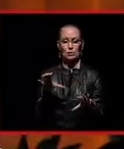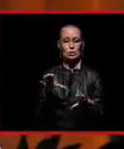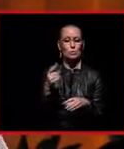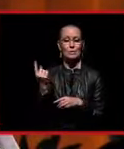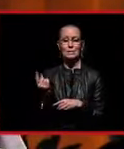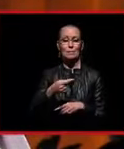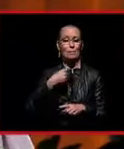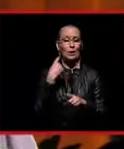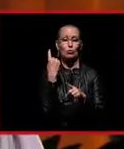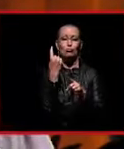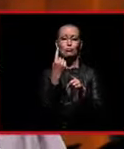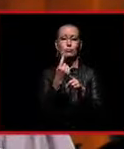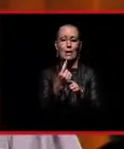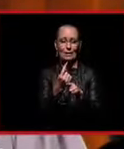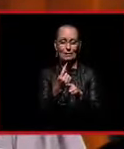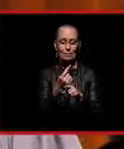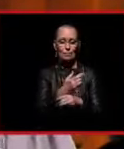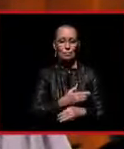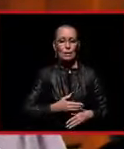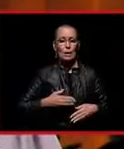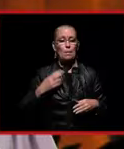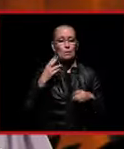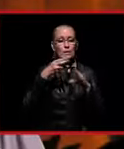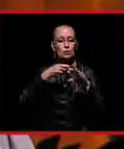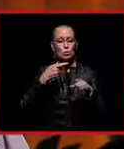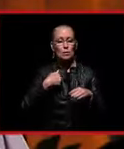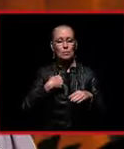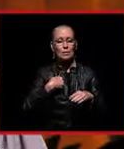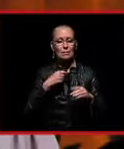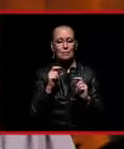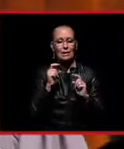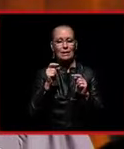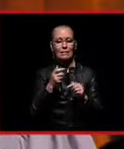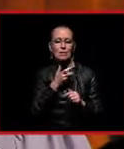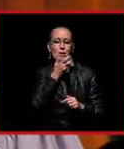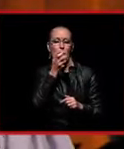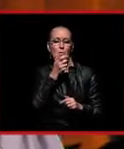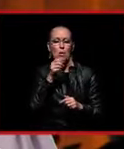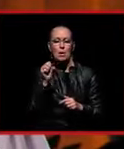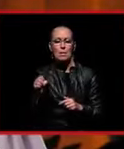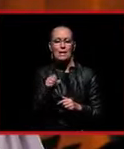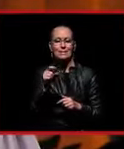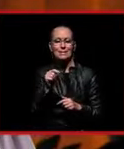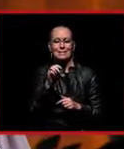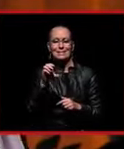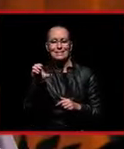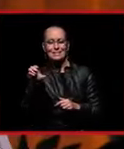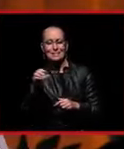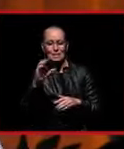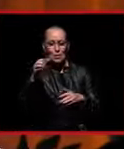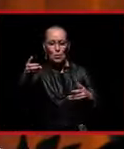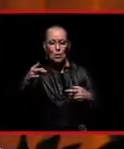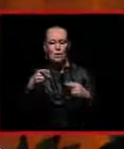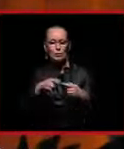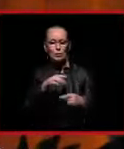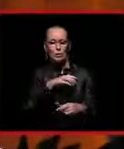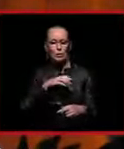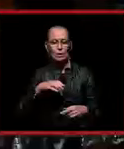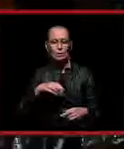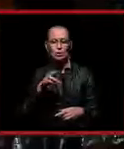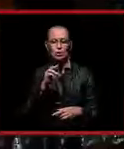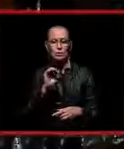right. Please join me in giving a warm STCC welcome to Commissioner Richard